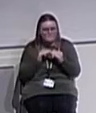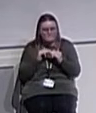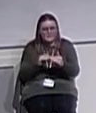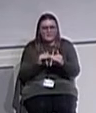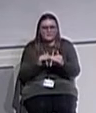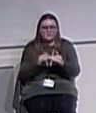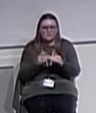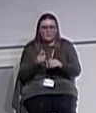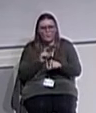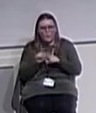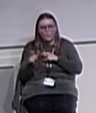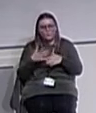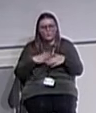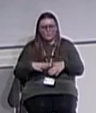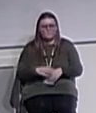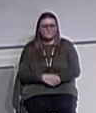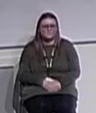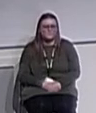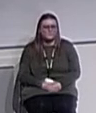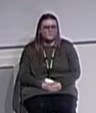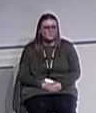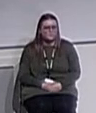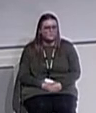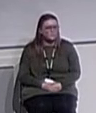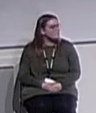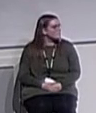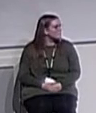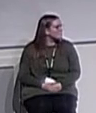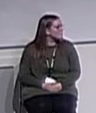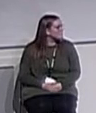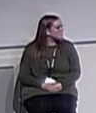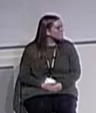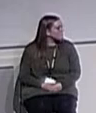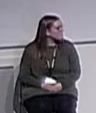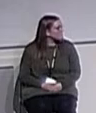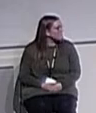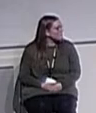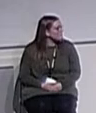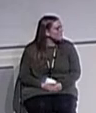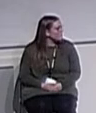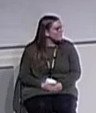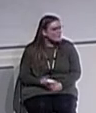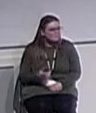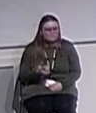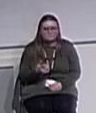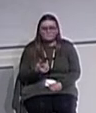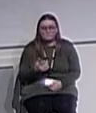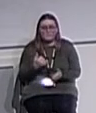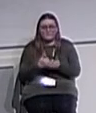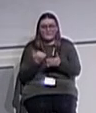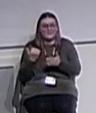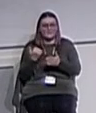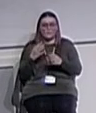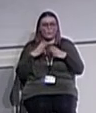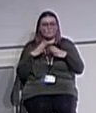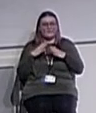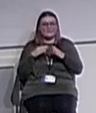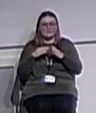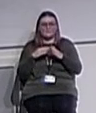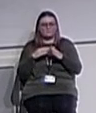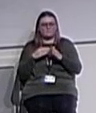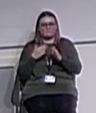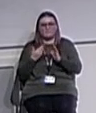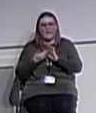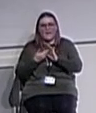Okay, so we will ask for that. It's great if you've done extra reading or things you find enjoyable, you know, if you were